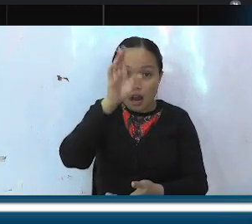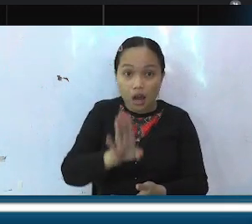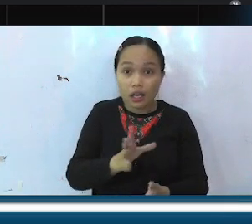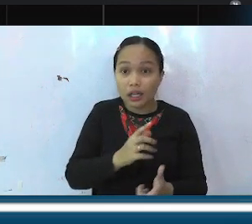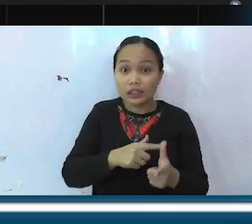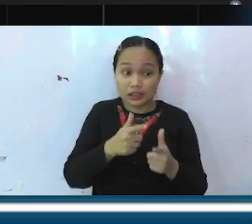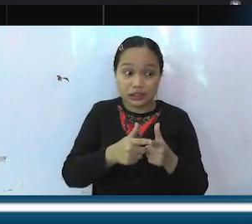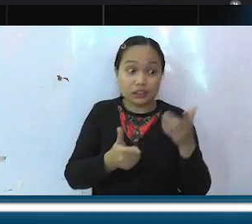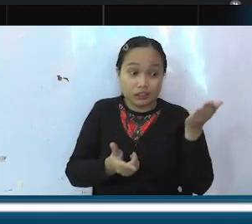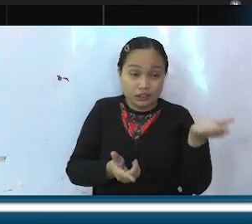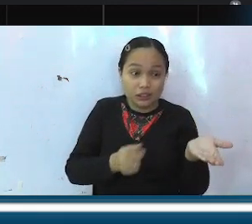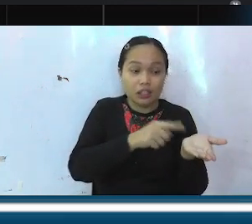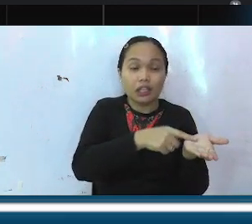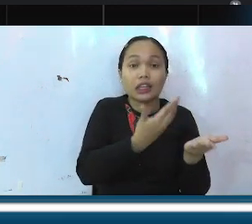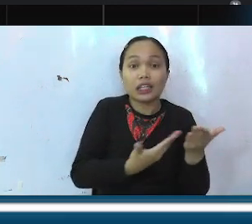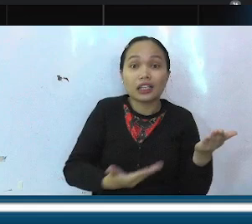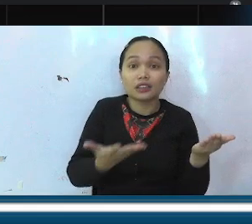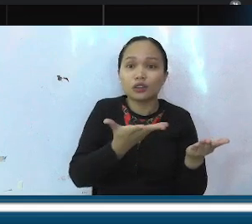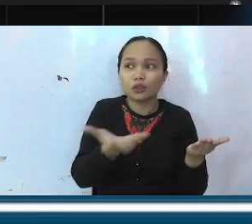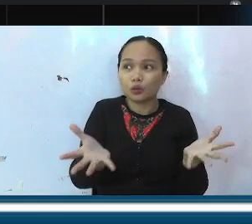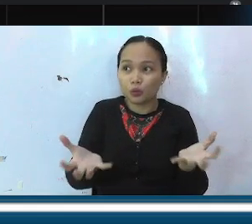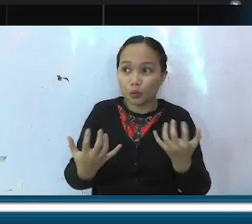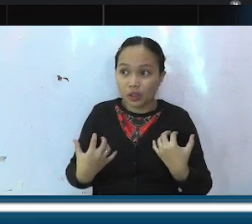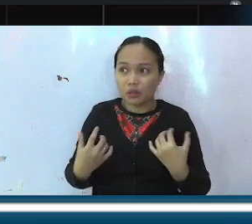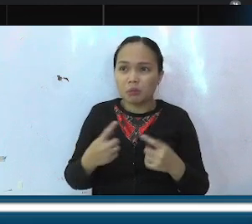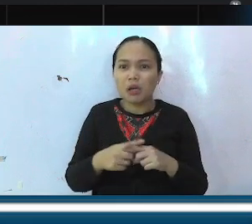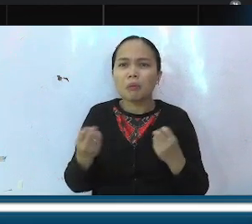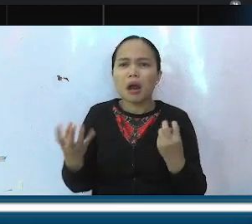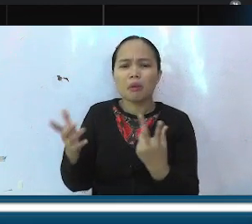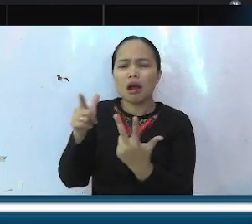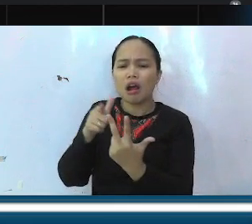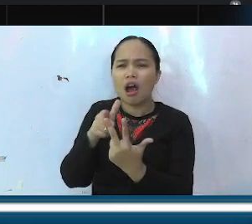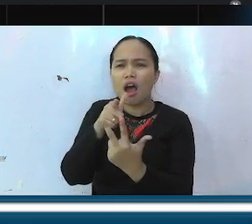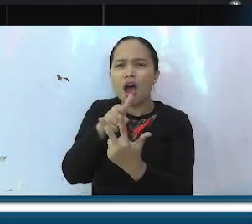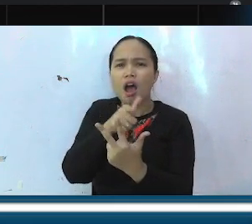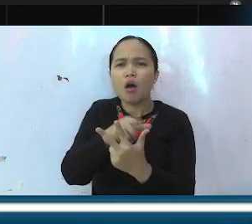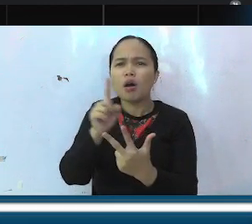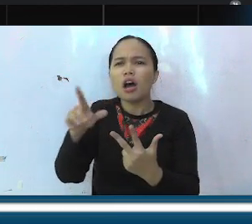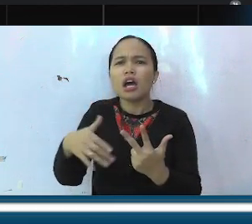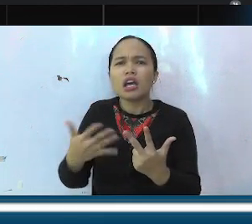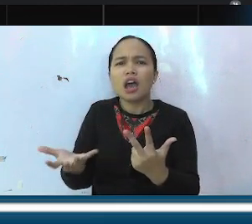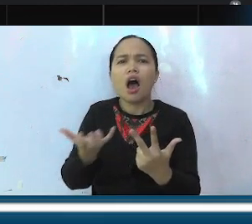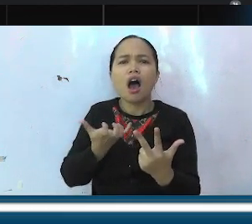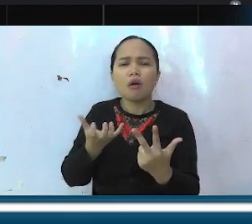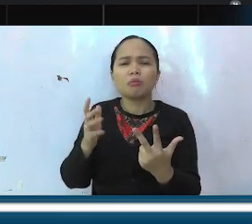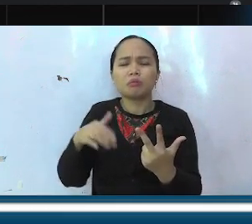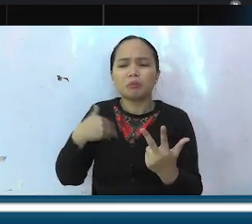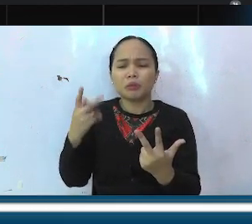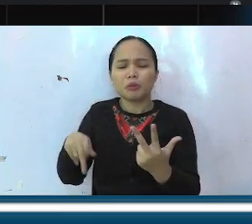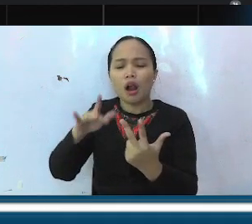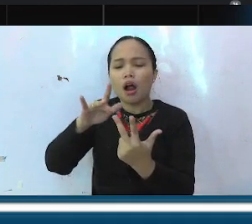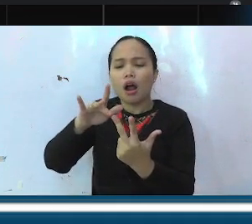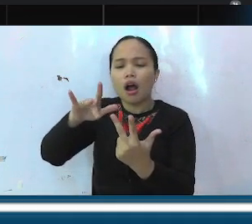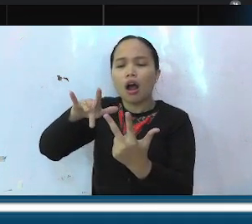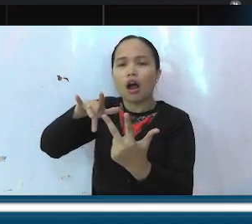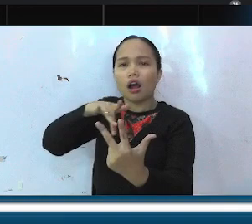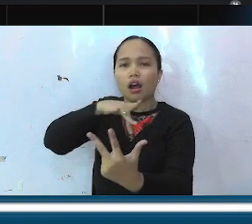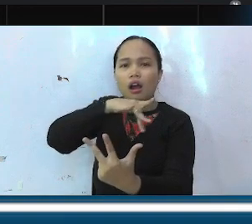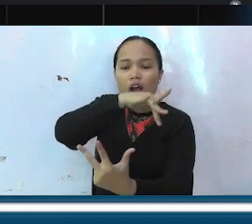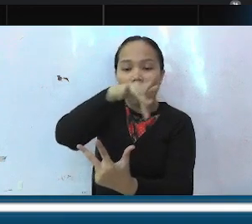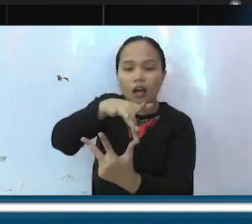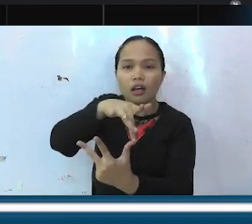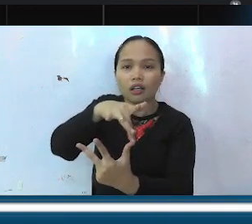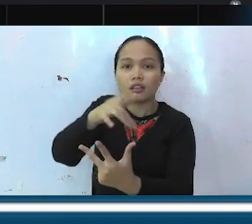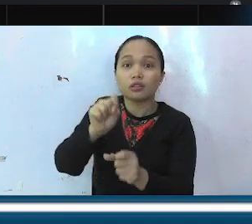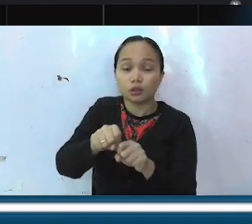want. That's right. Too many young people try to go around God. Yeah. To get what they want.